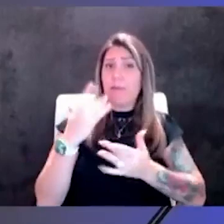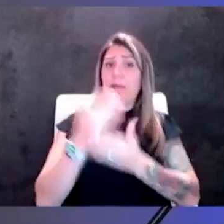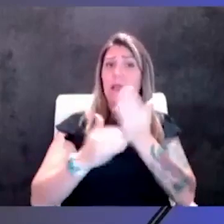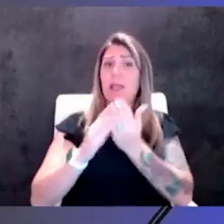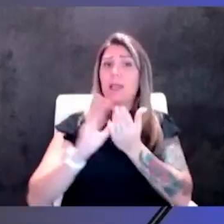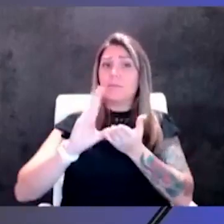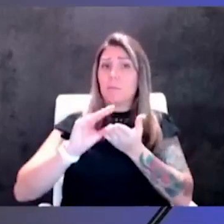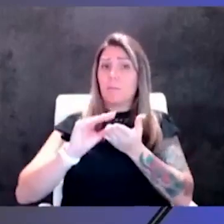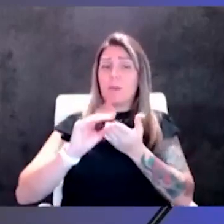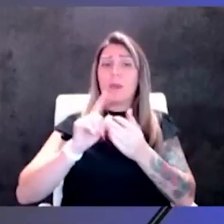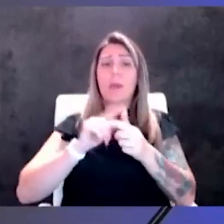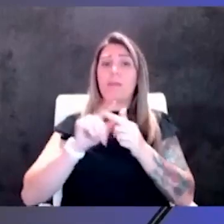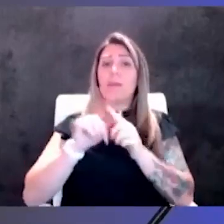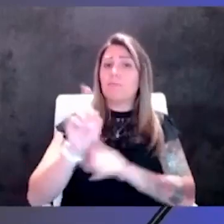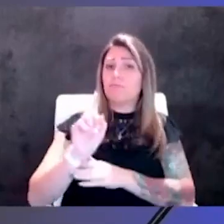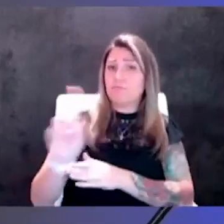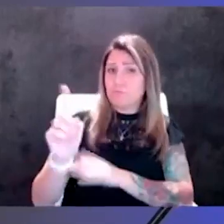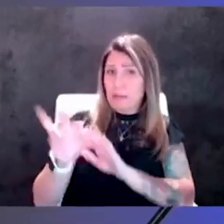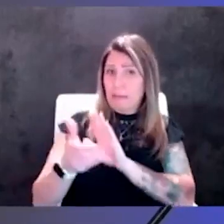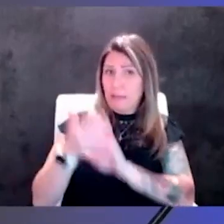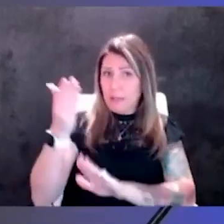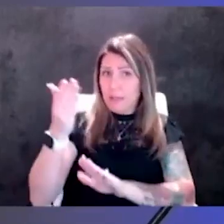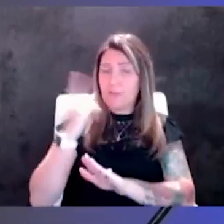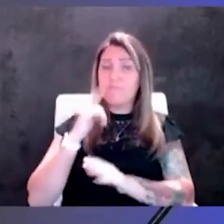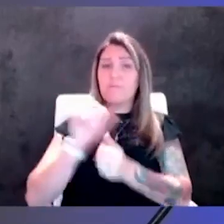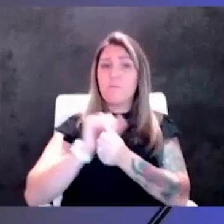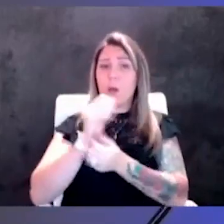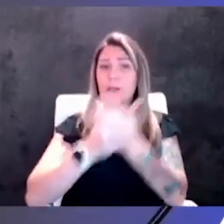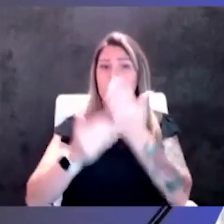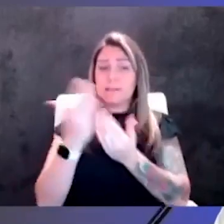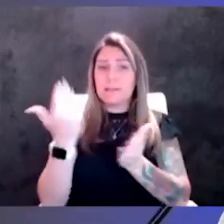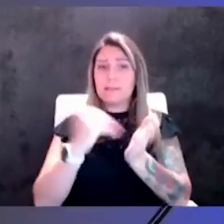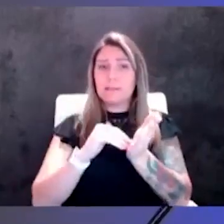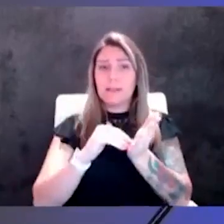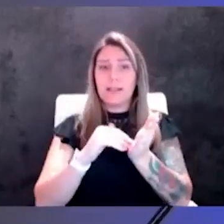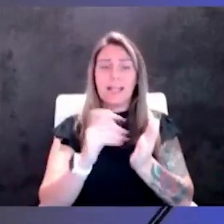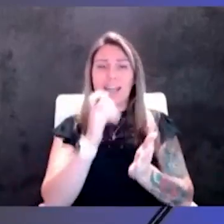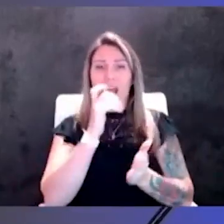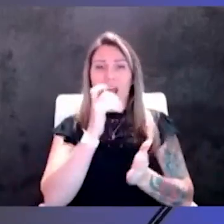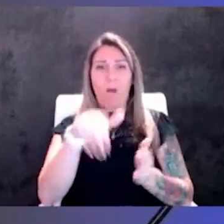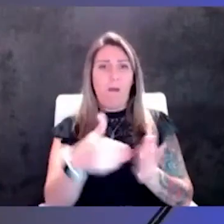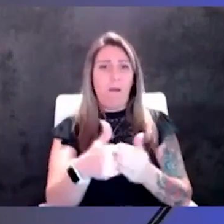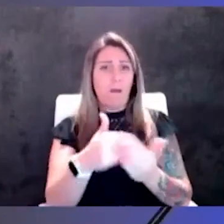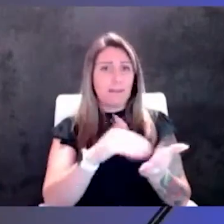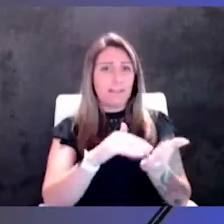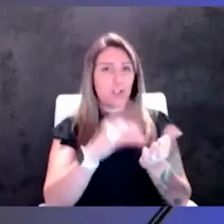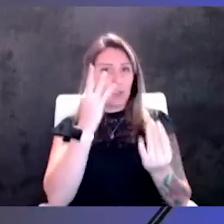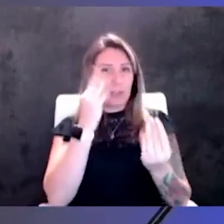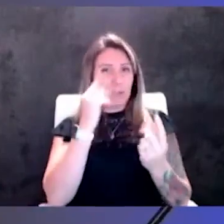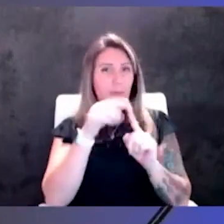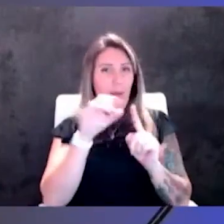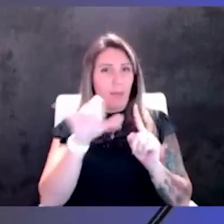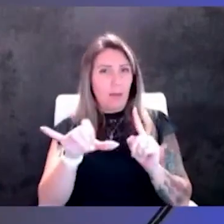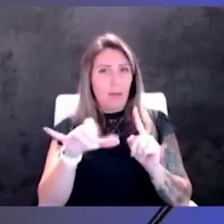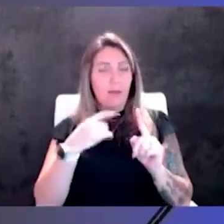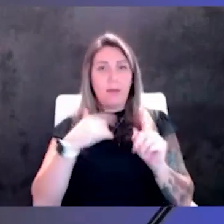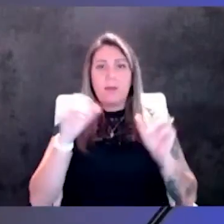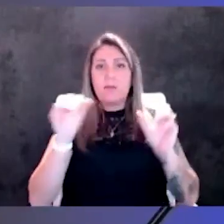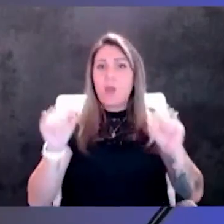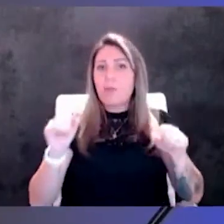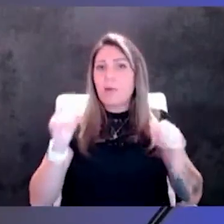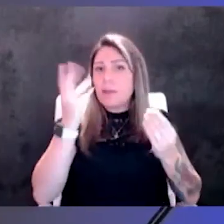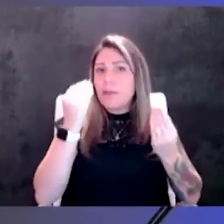door, I wash my hands again. Absolutely. But not every doctor thinks of that. I probably think of it because I work